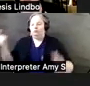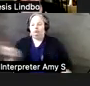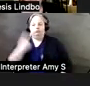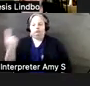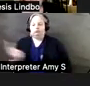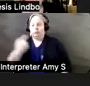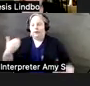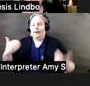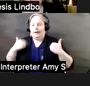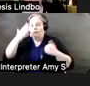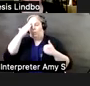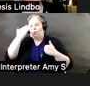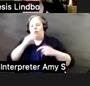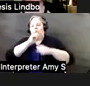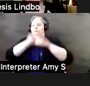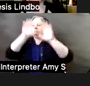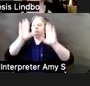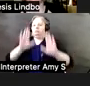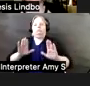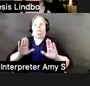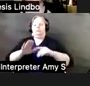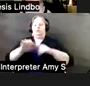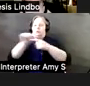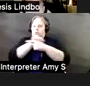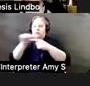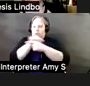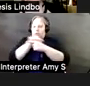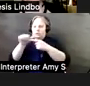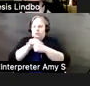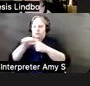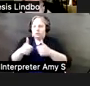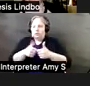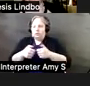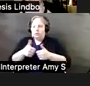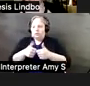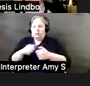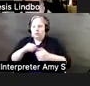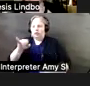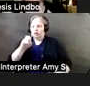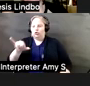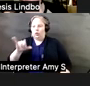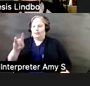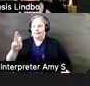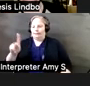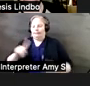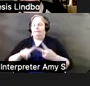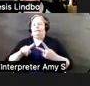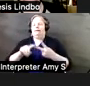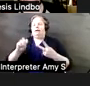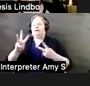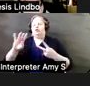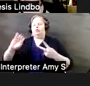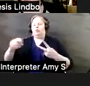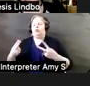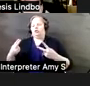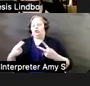time because it is so great to work on joysticks and switch button selections.